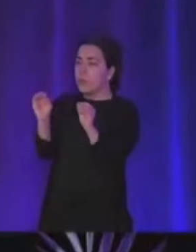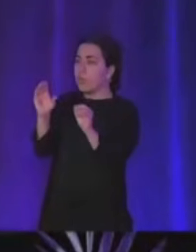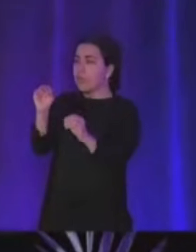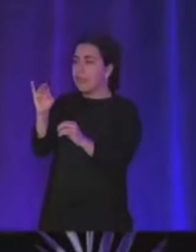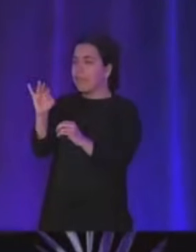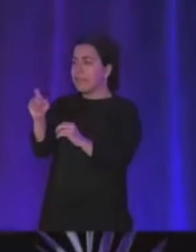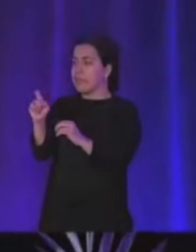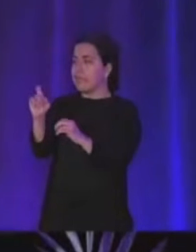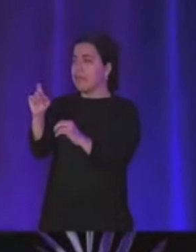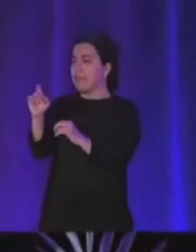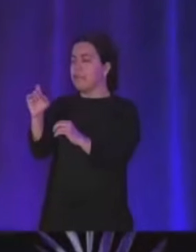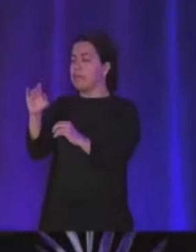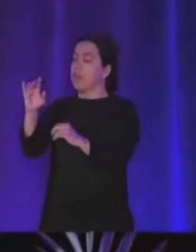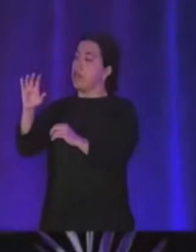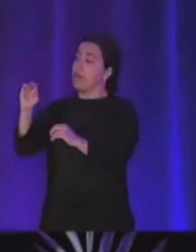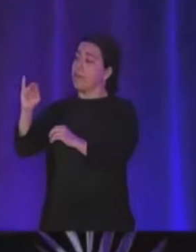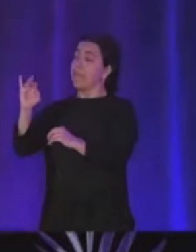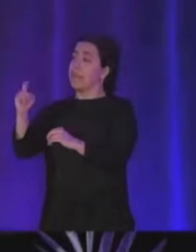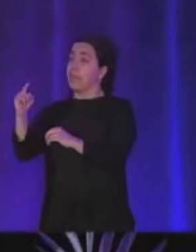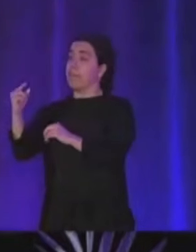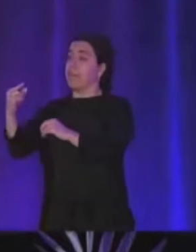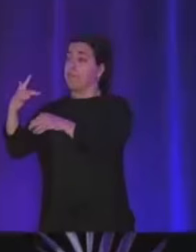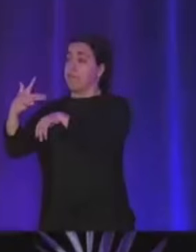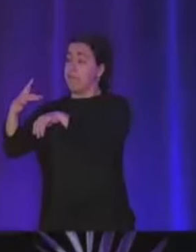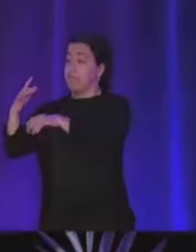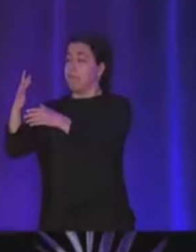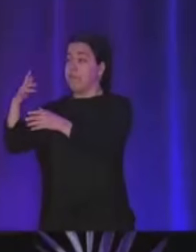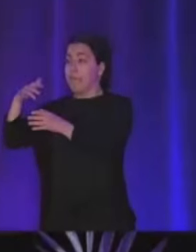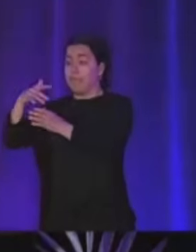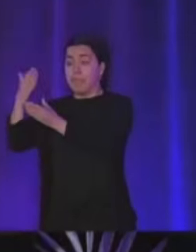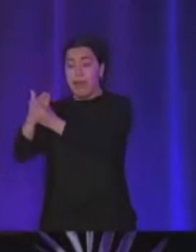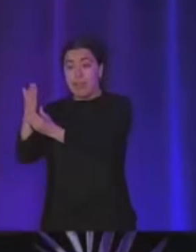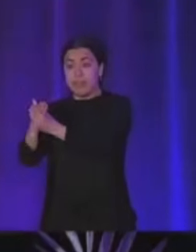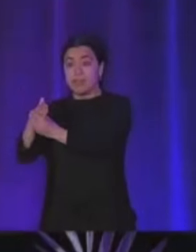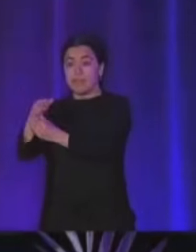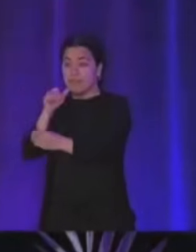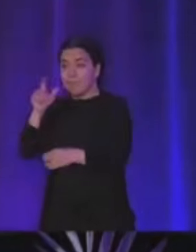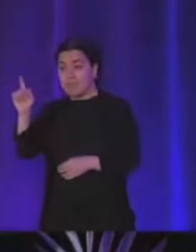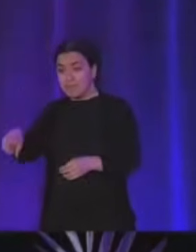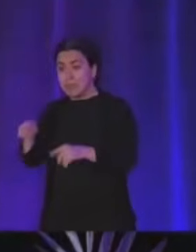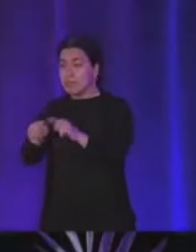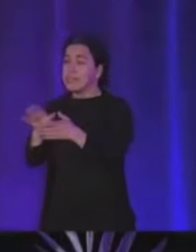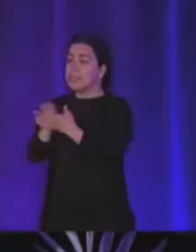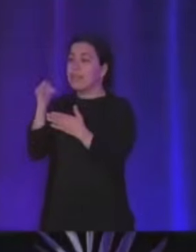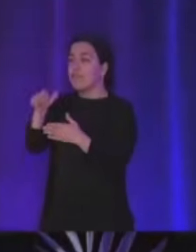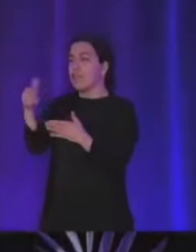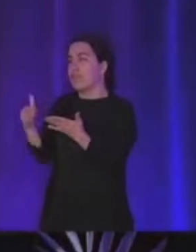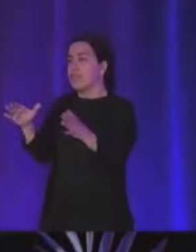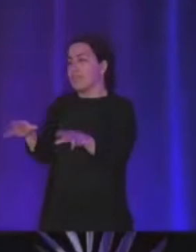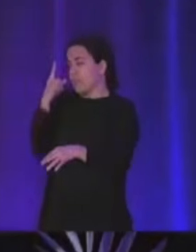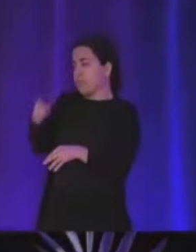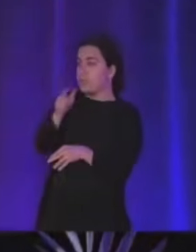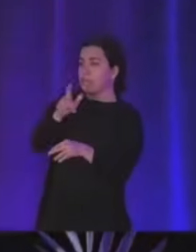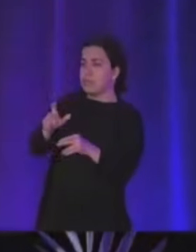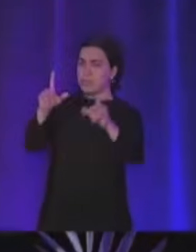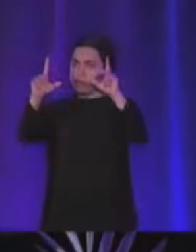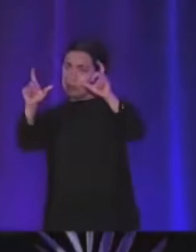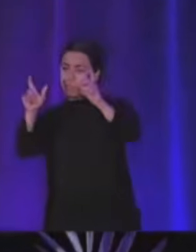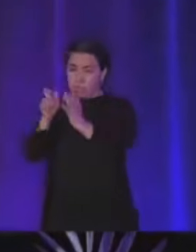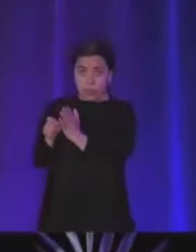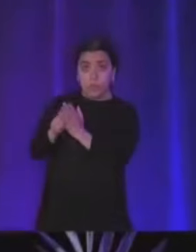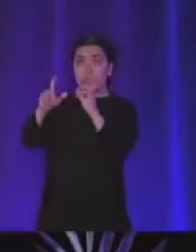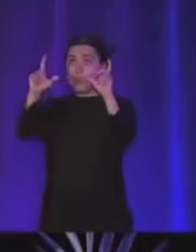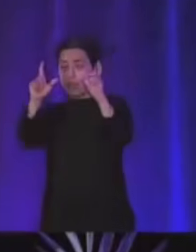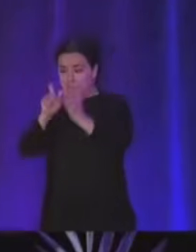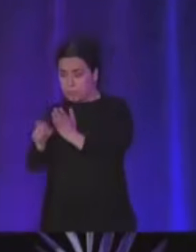more than a dozen lines, but it's nice to have it done for you. And also, this means you don't have to like jot notes down or take pictures of the code slides. You can just copy them from